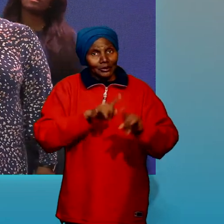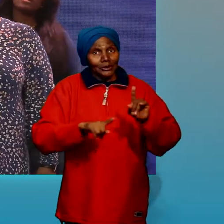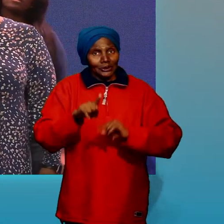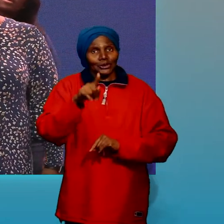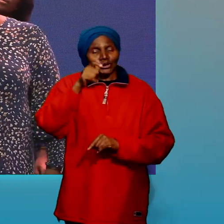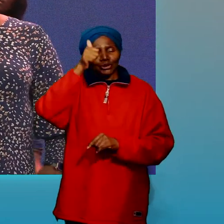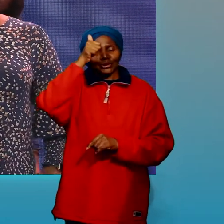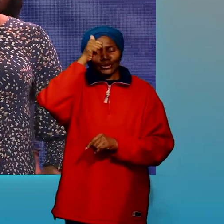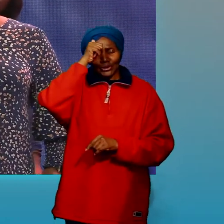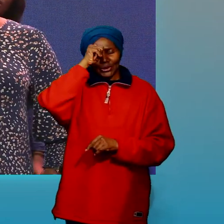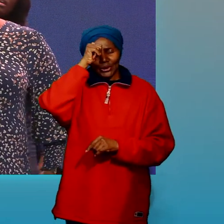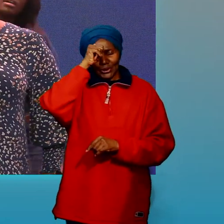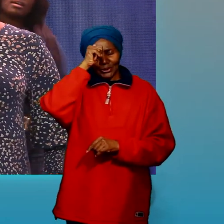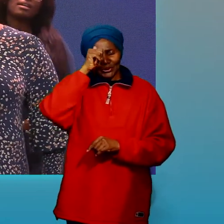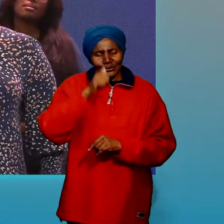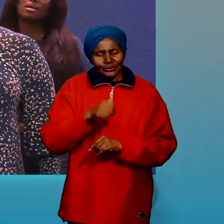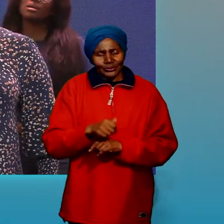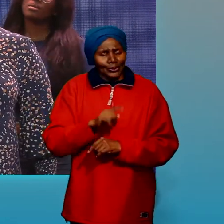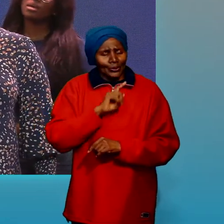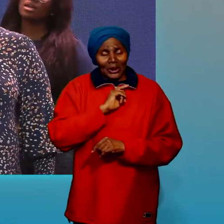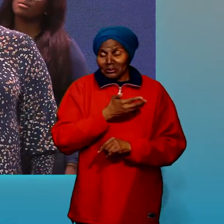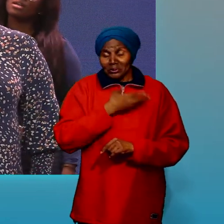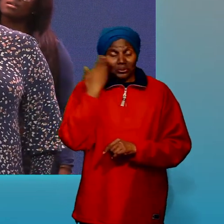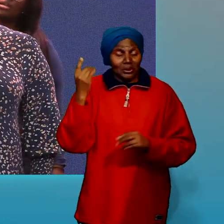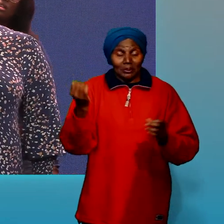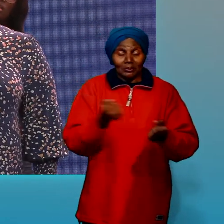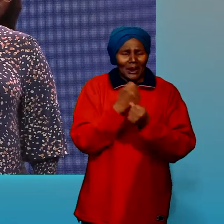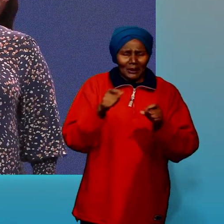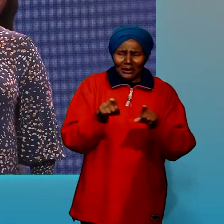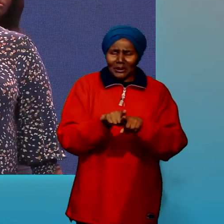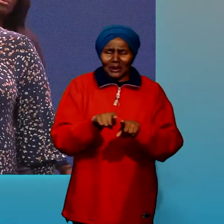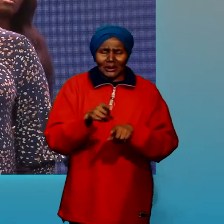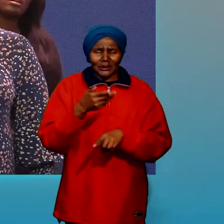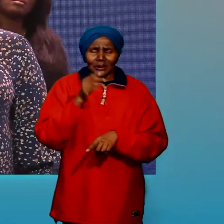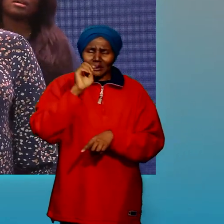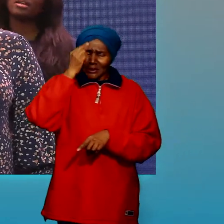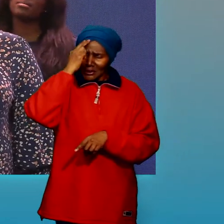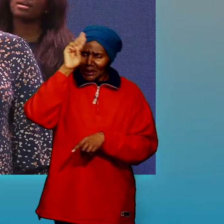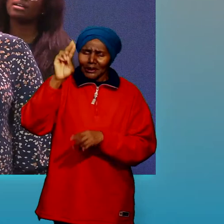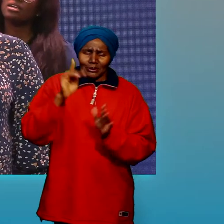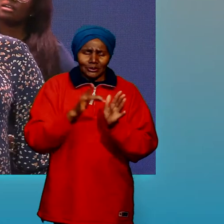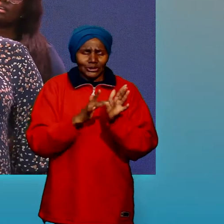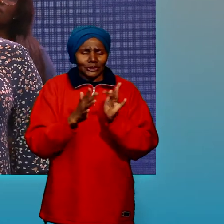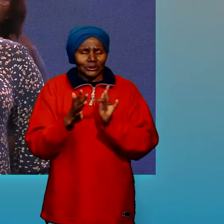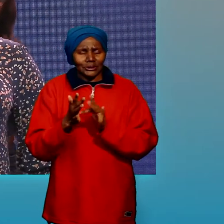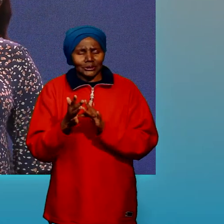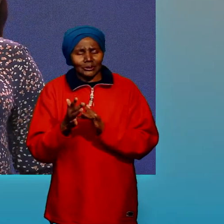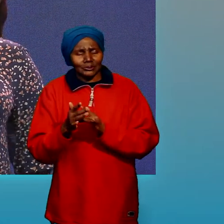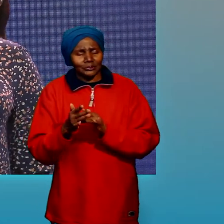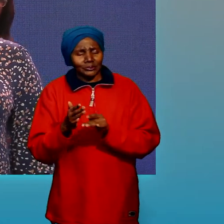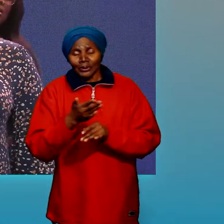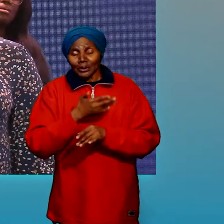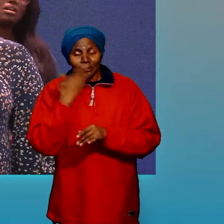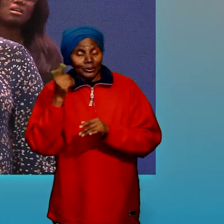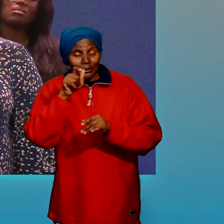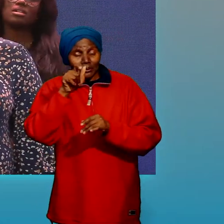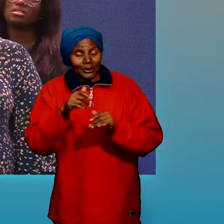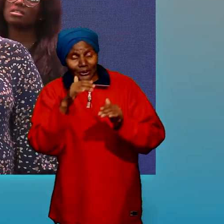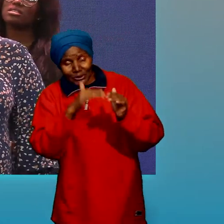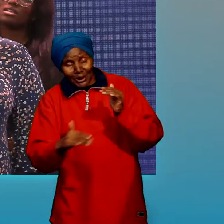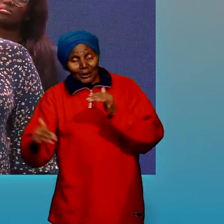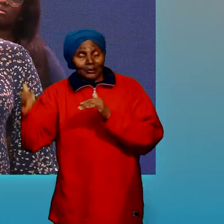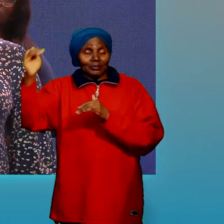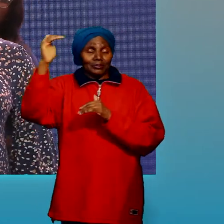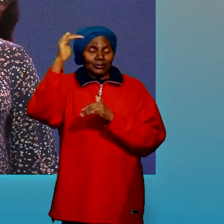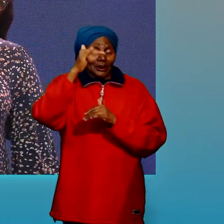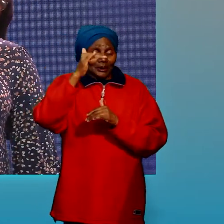will. For there is no power like the name of Jesus Christ. And there is no one above.